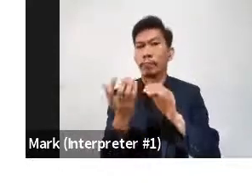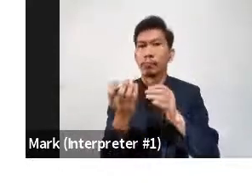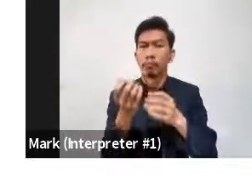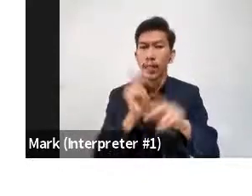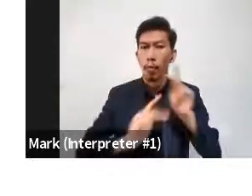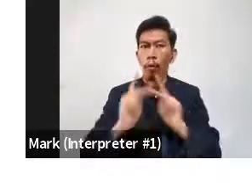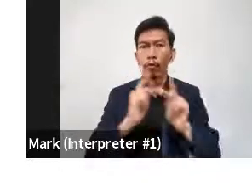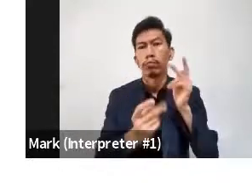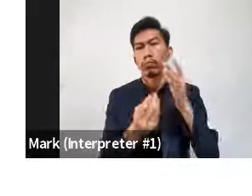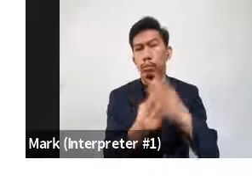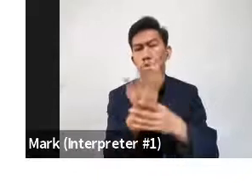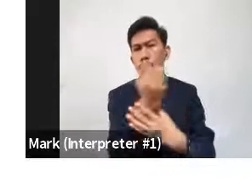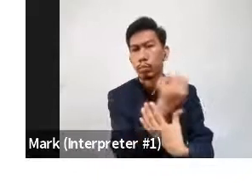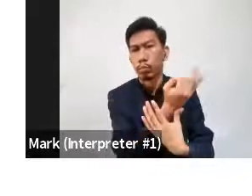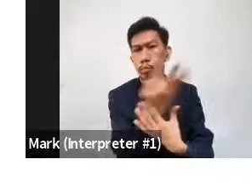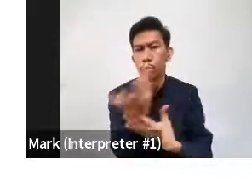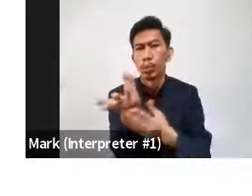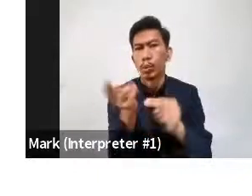would see that